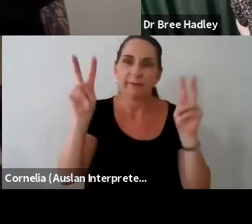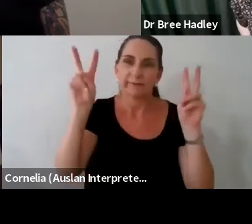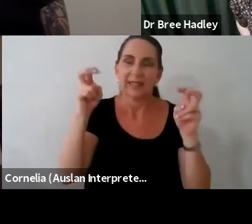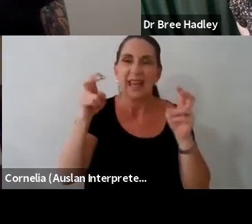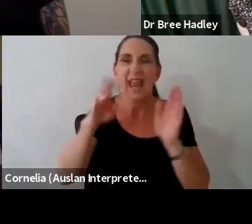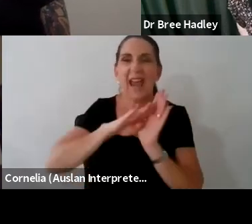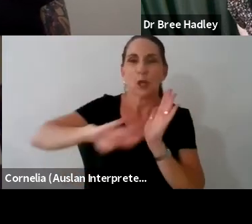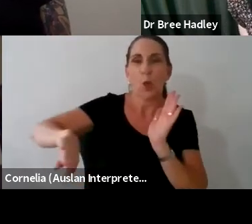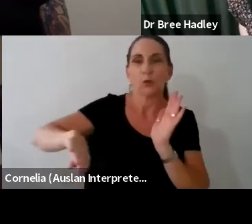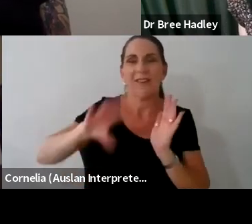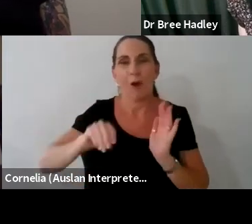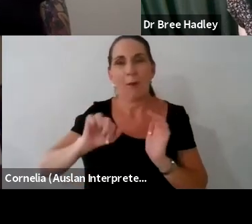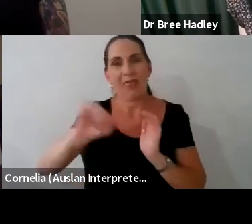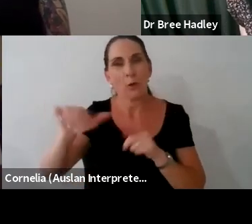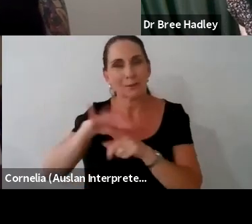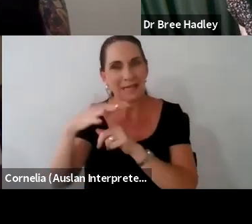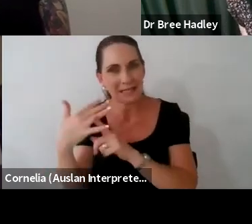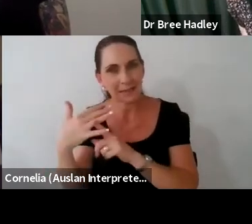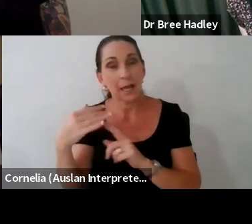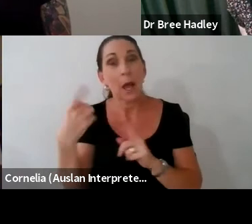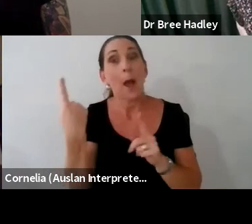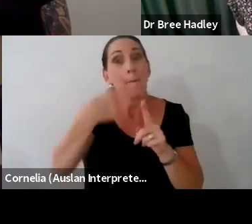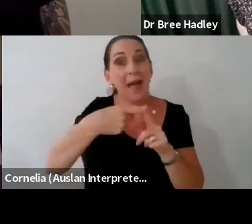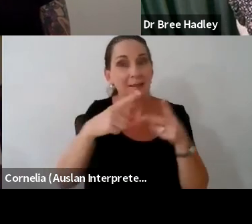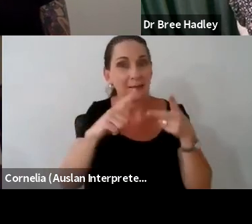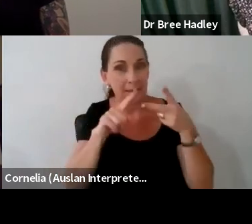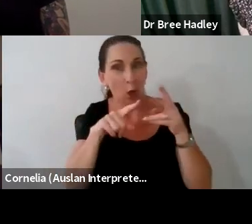in those spaces, comma, follow-up question?